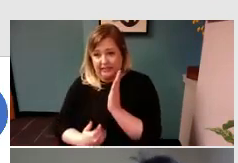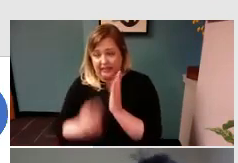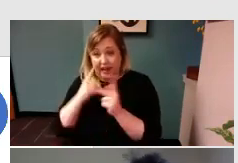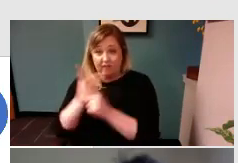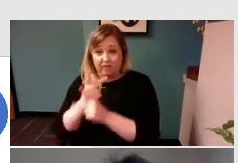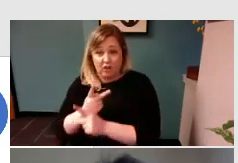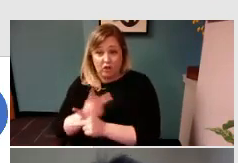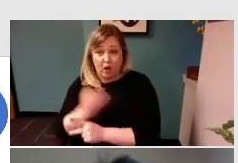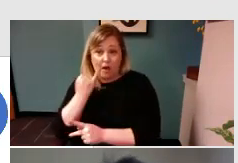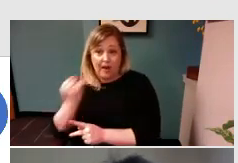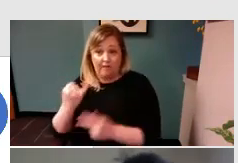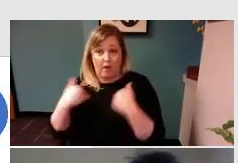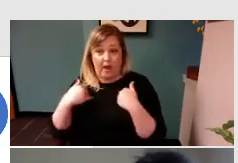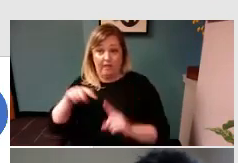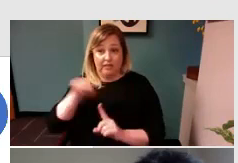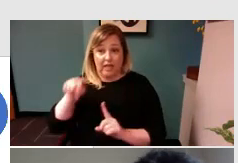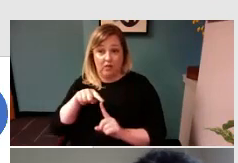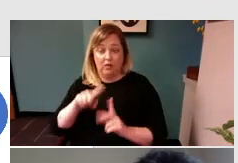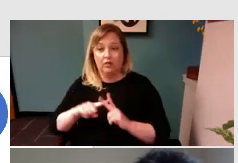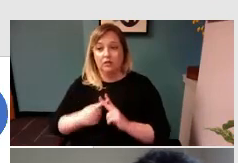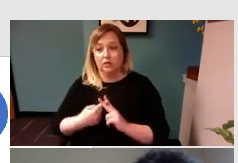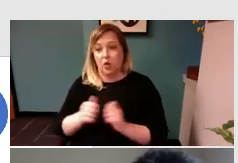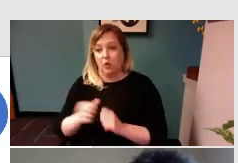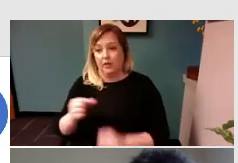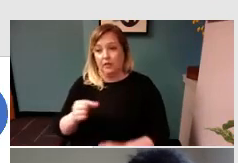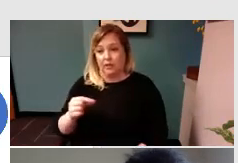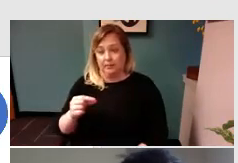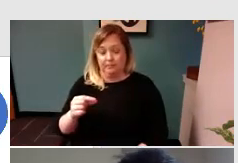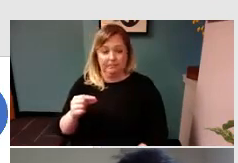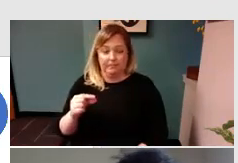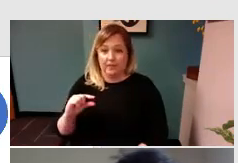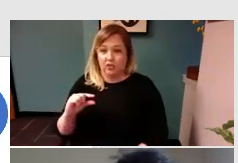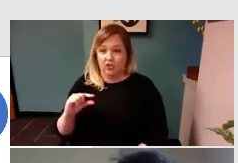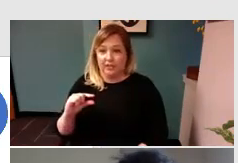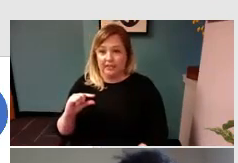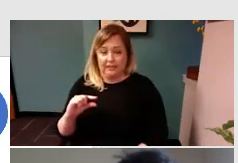J. We see that so the position of J